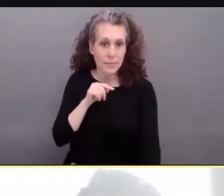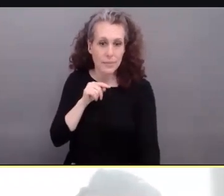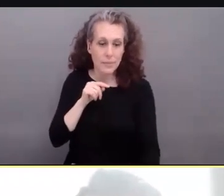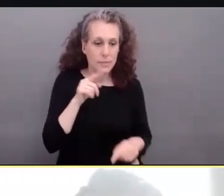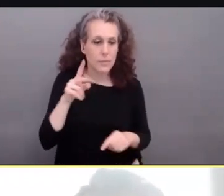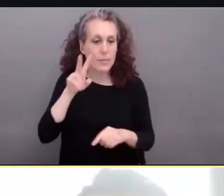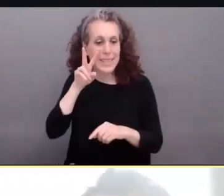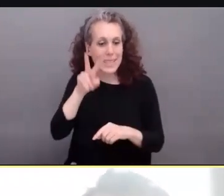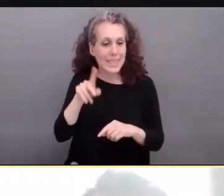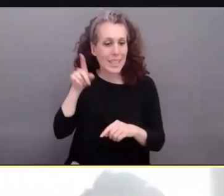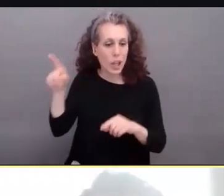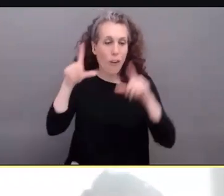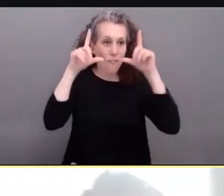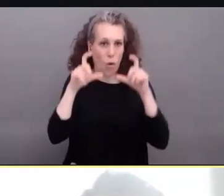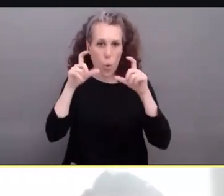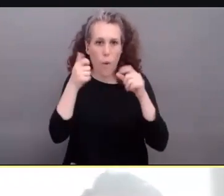board members,